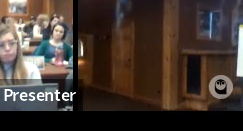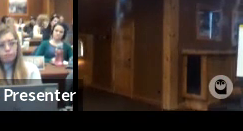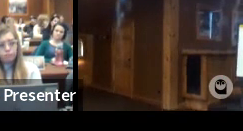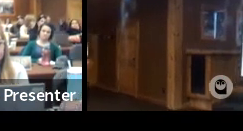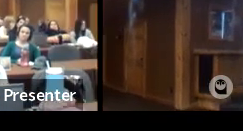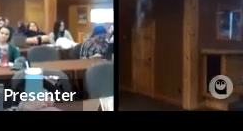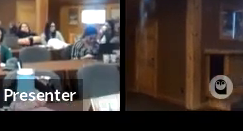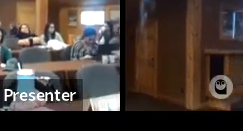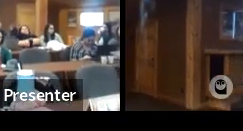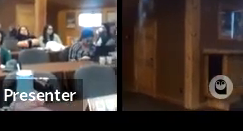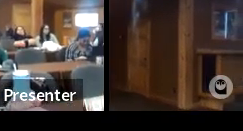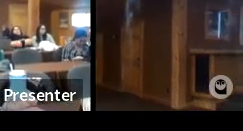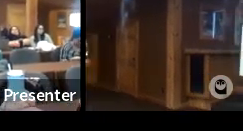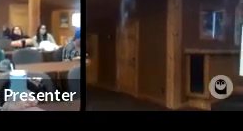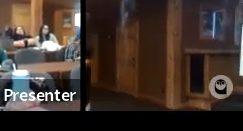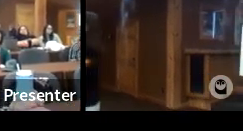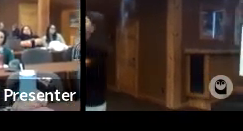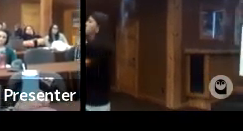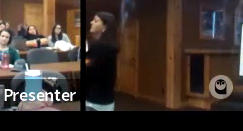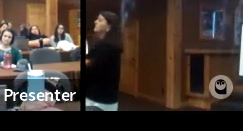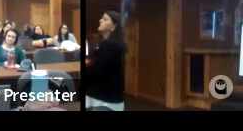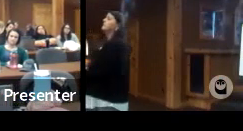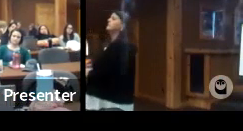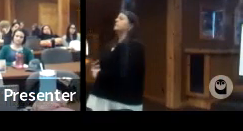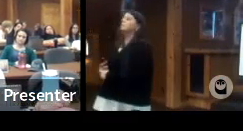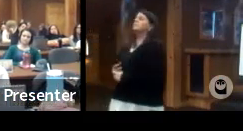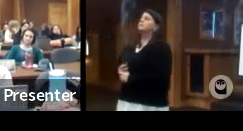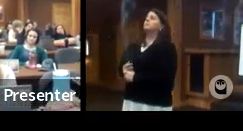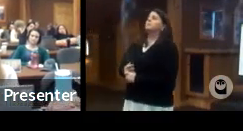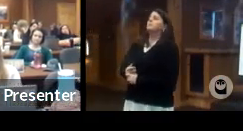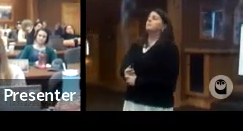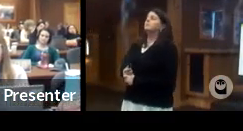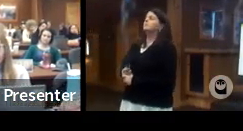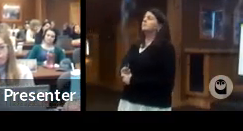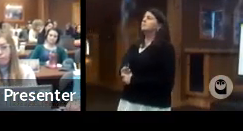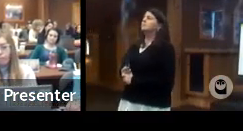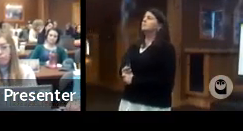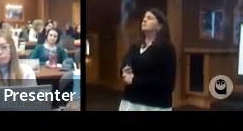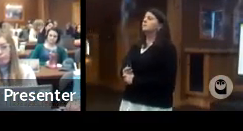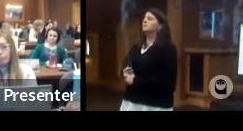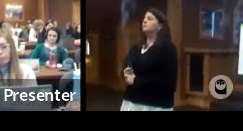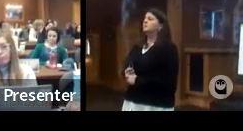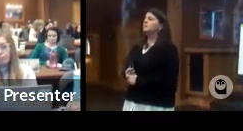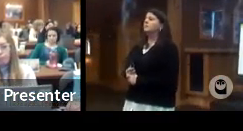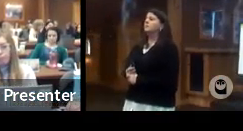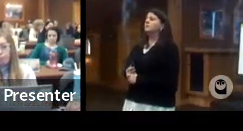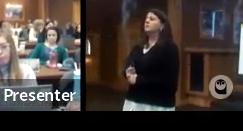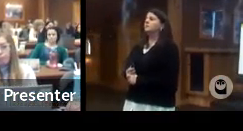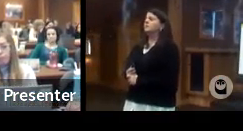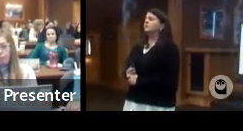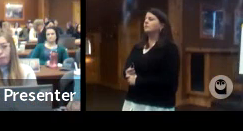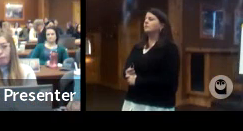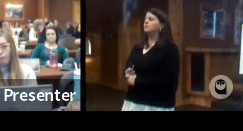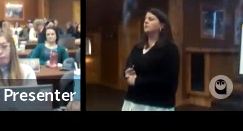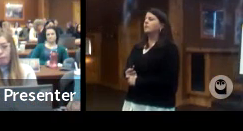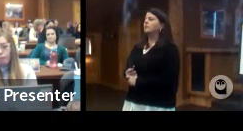it involved? That makes sense. Like, are we actually build a victim advocate community so we can go and do these things